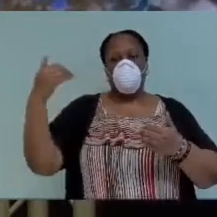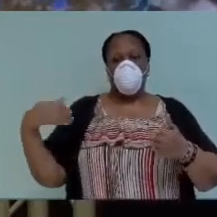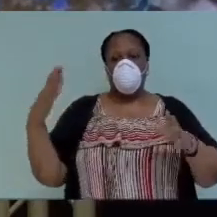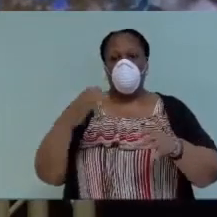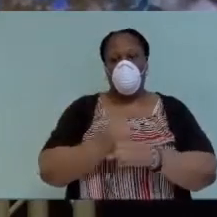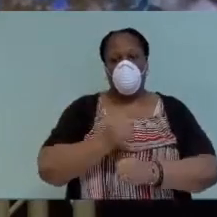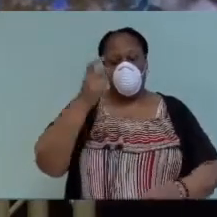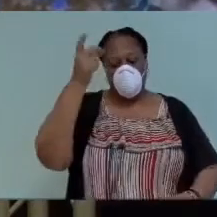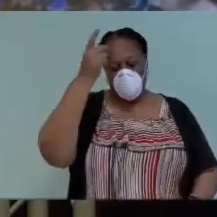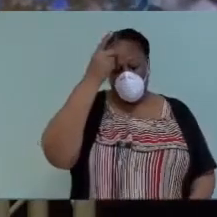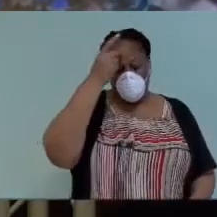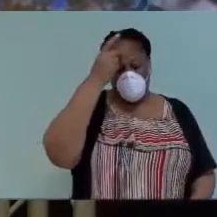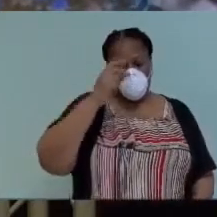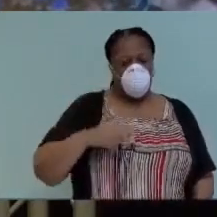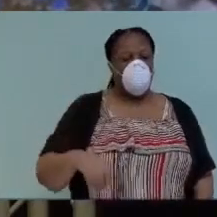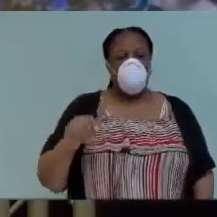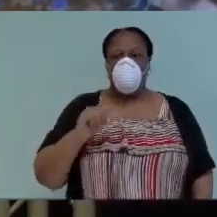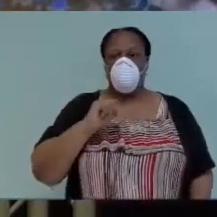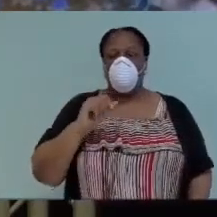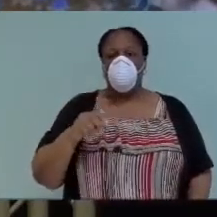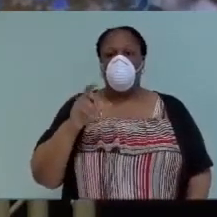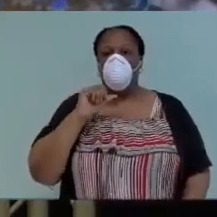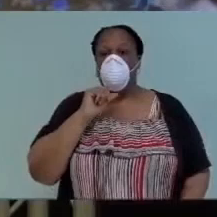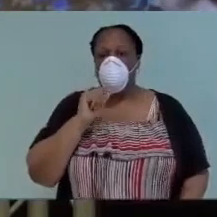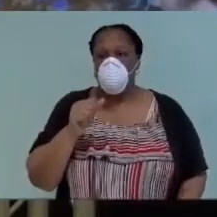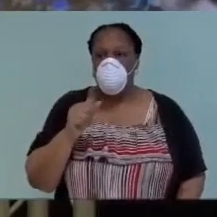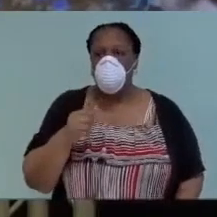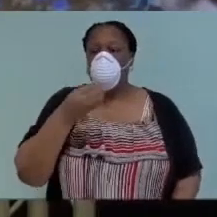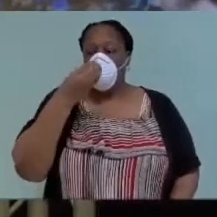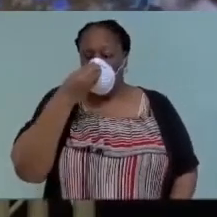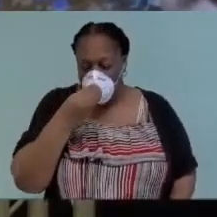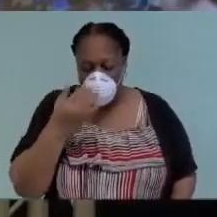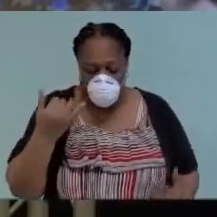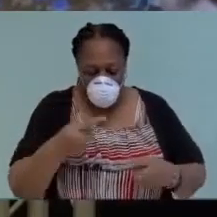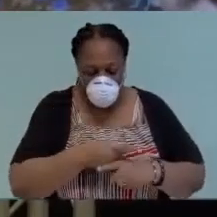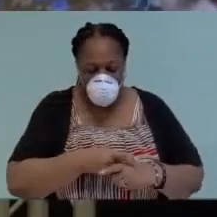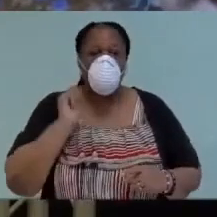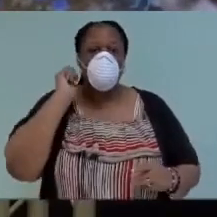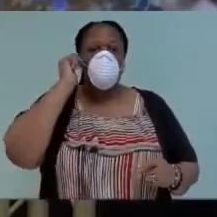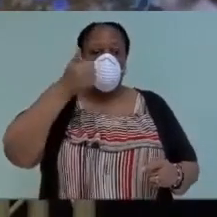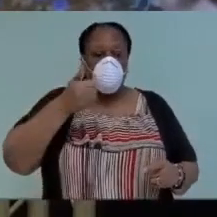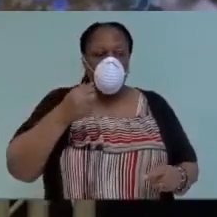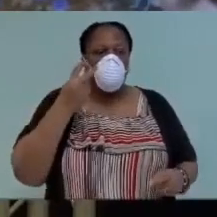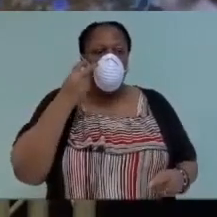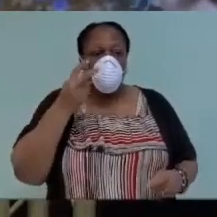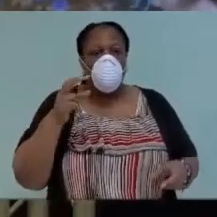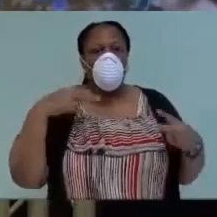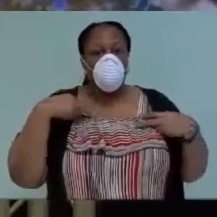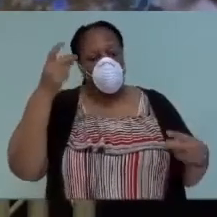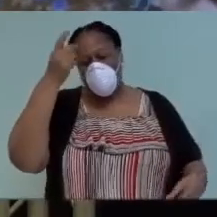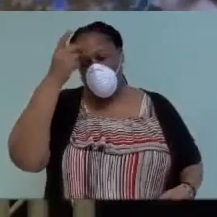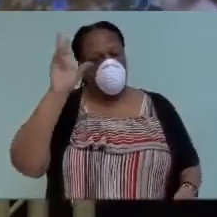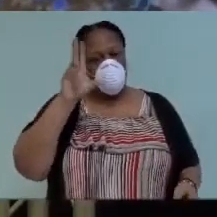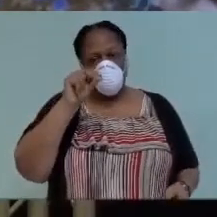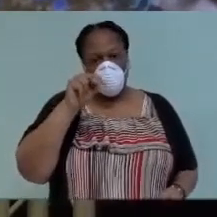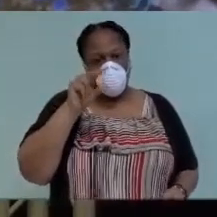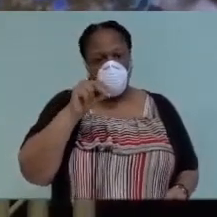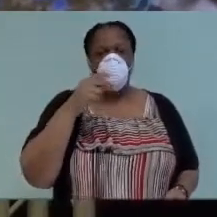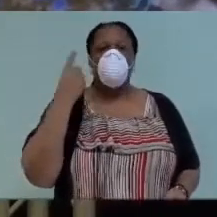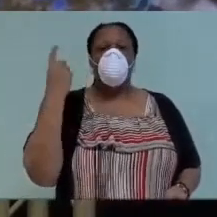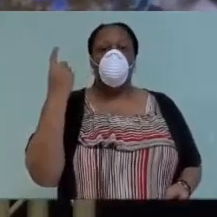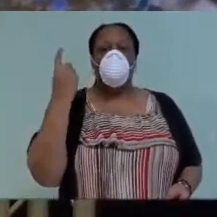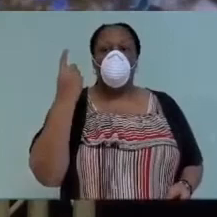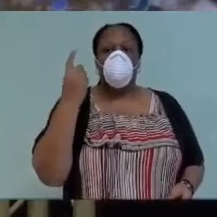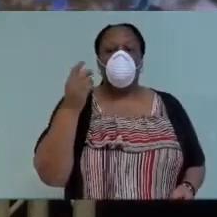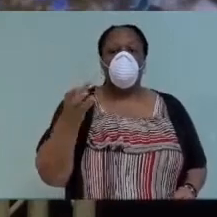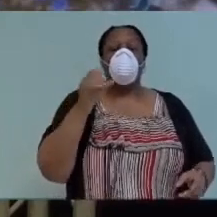acute infection, while the IgG antibody appears 3 weeks later and indicates past